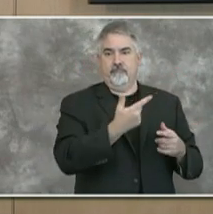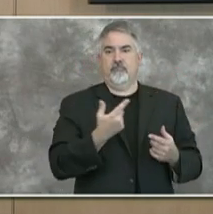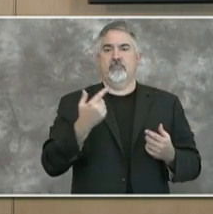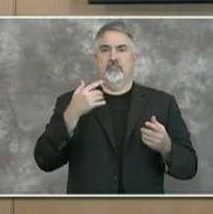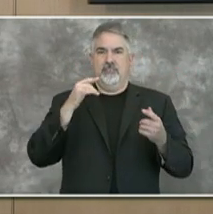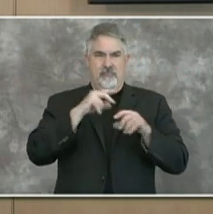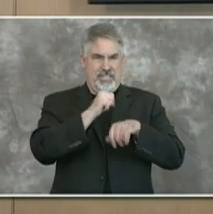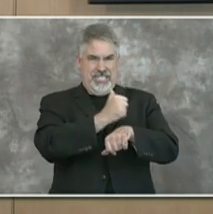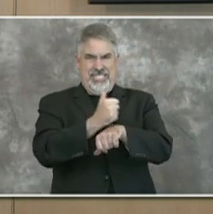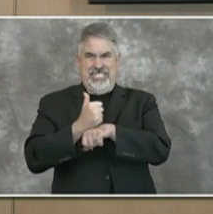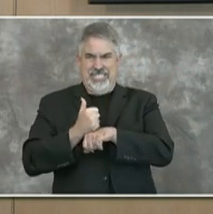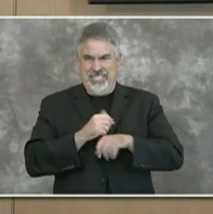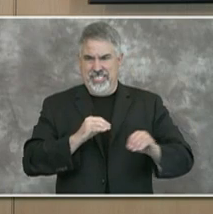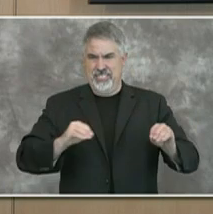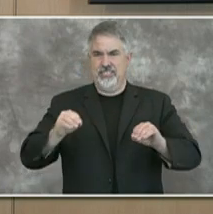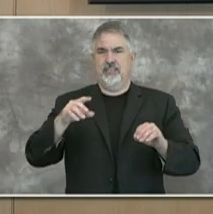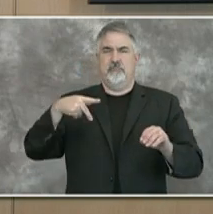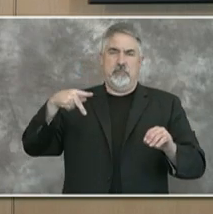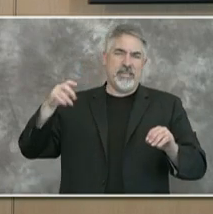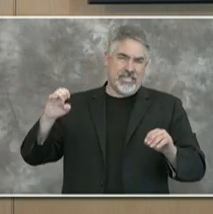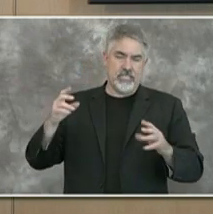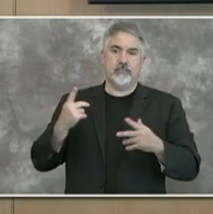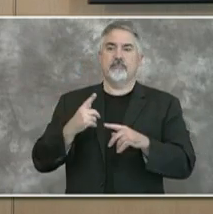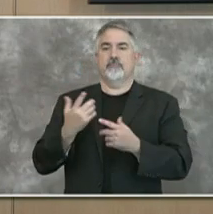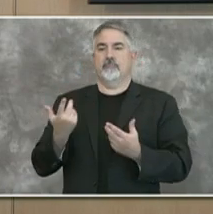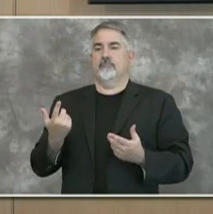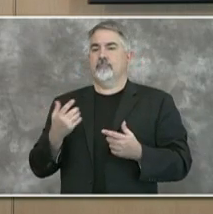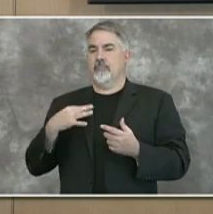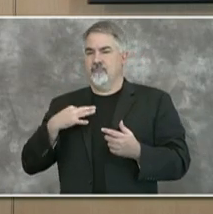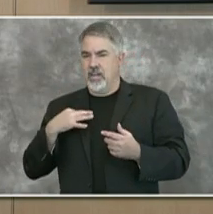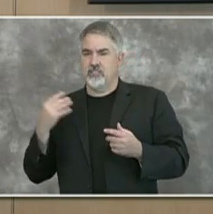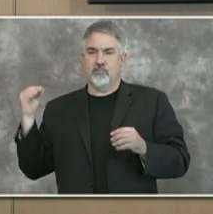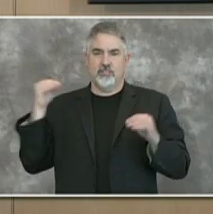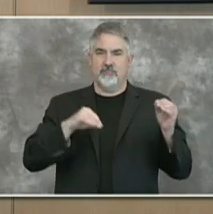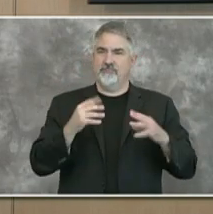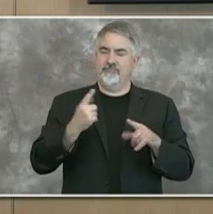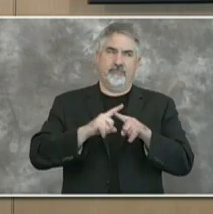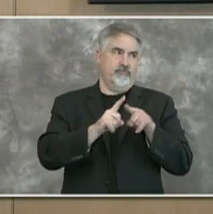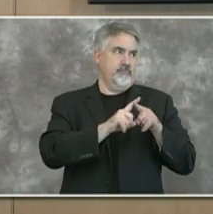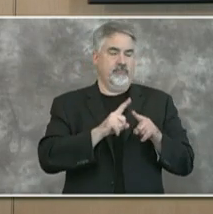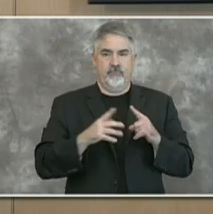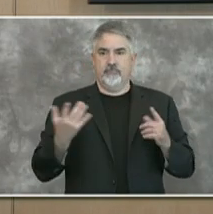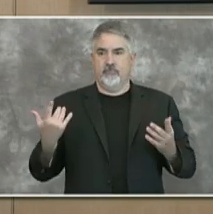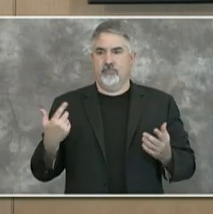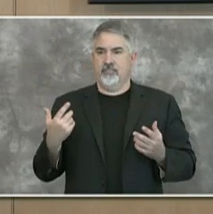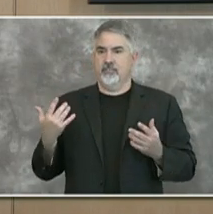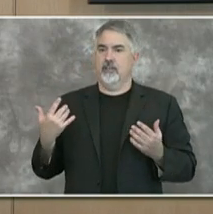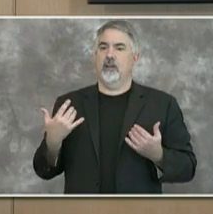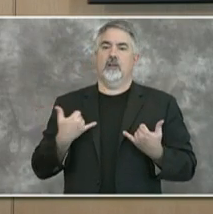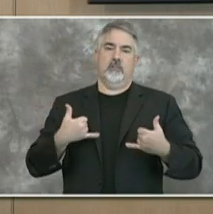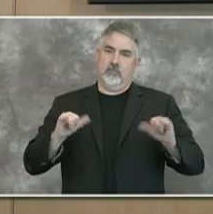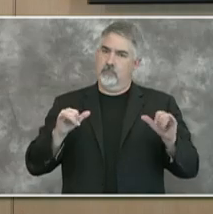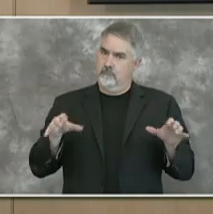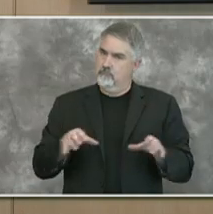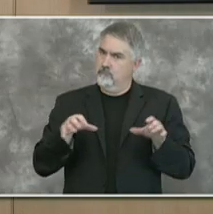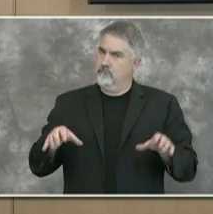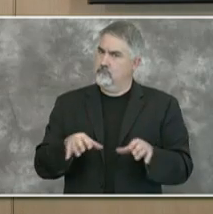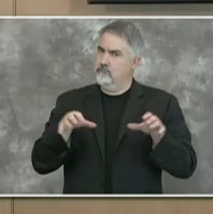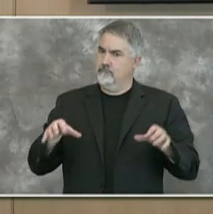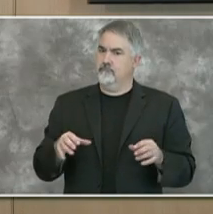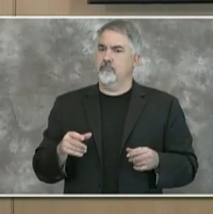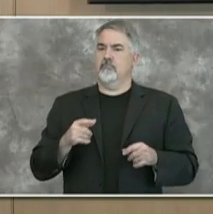volunteers from what we can get from volunteers. We'll take whatever we can get from the feds. And I think we will continue to push aggressively to protect San